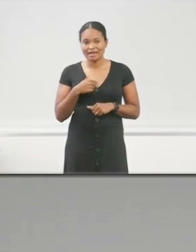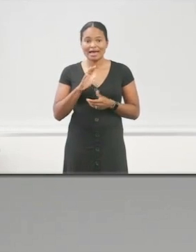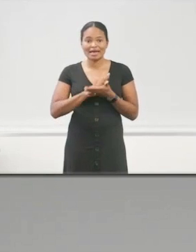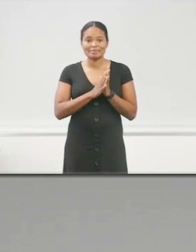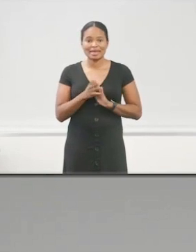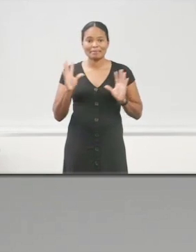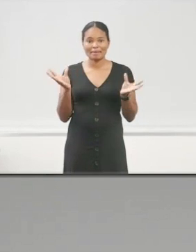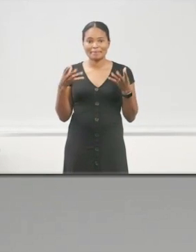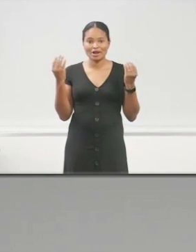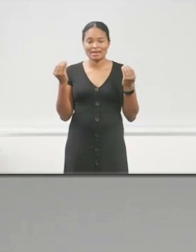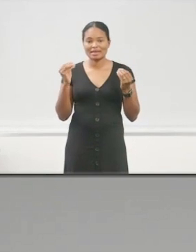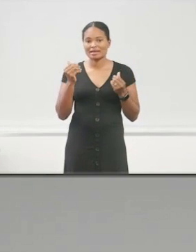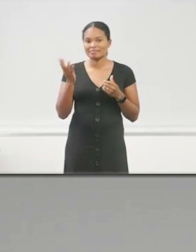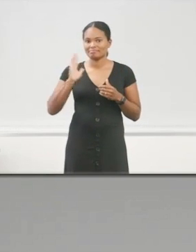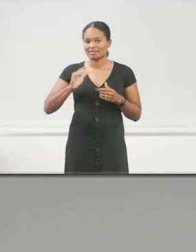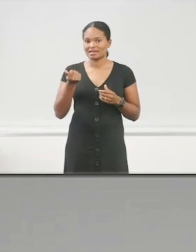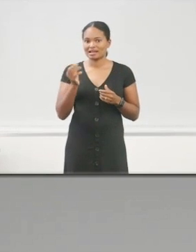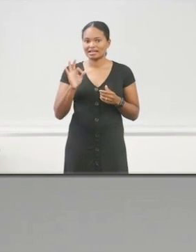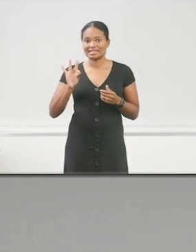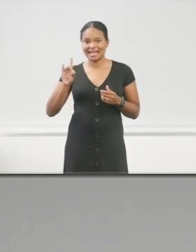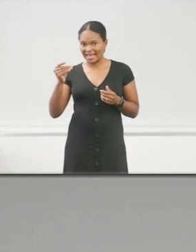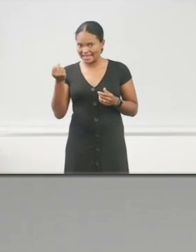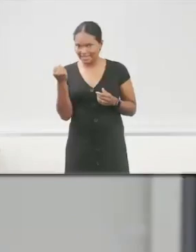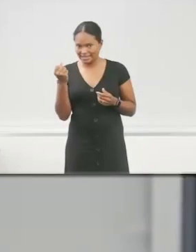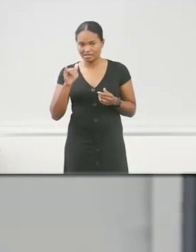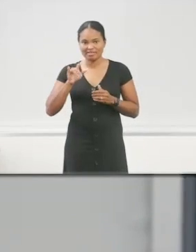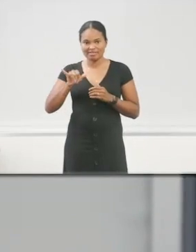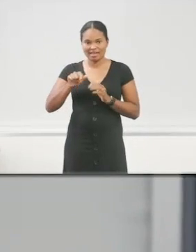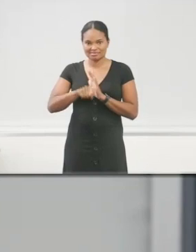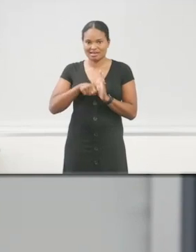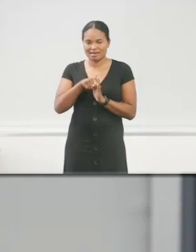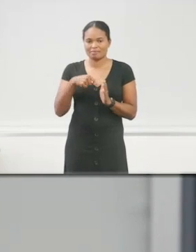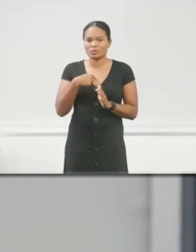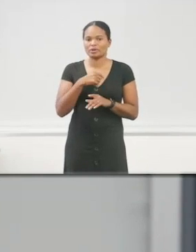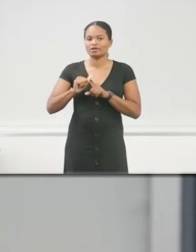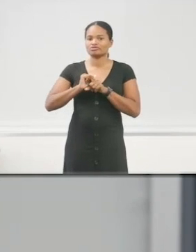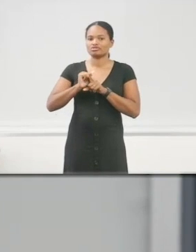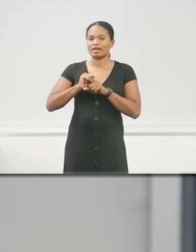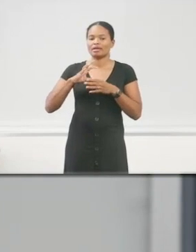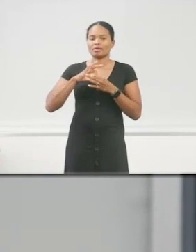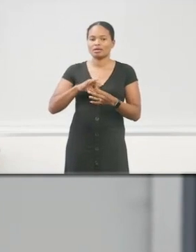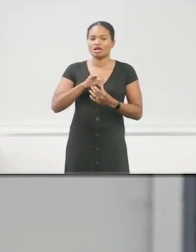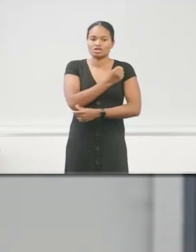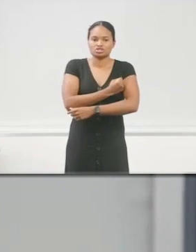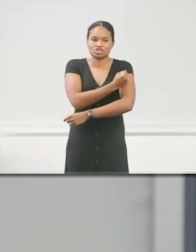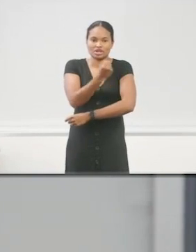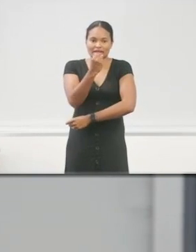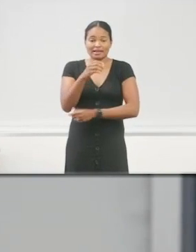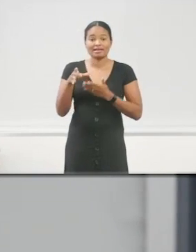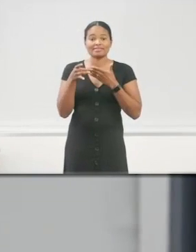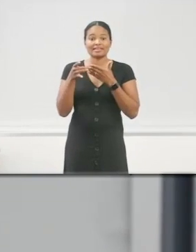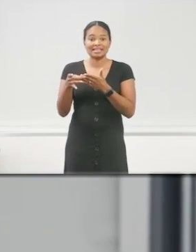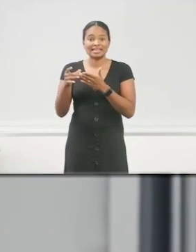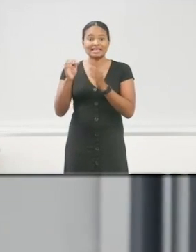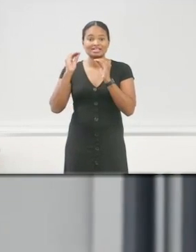paramedic back in 1980, and we got training about using tourniquets. And the lead instructor was an